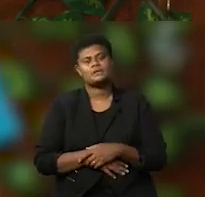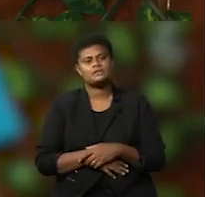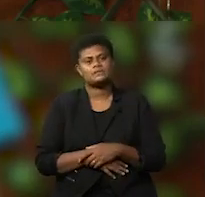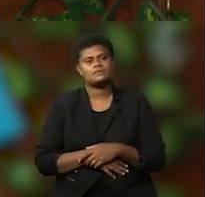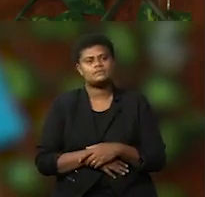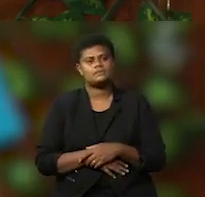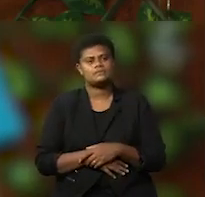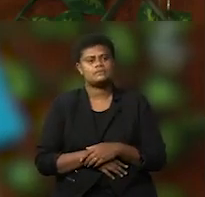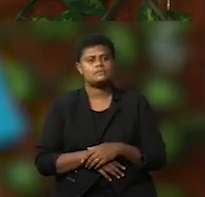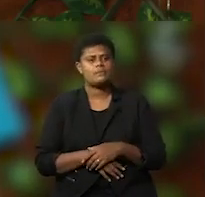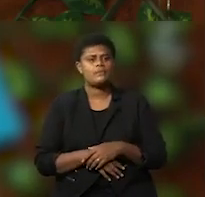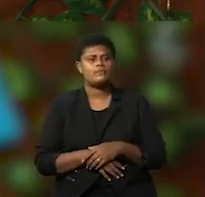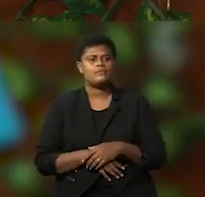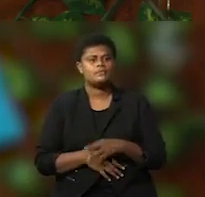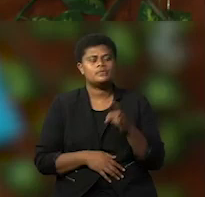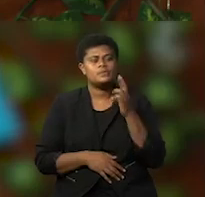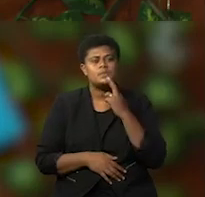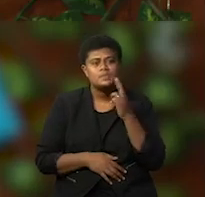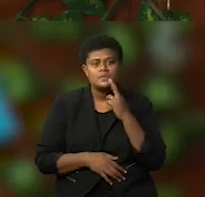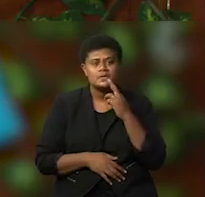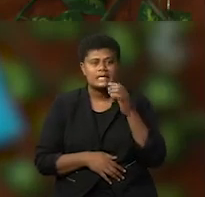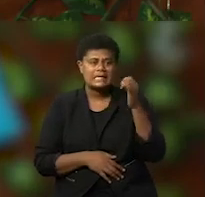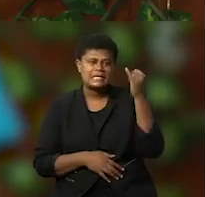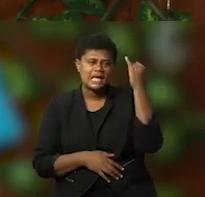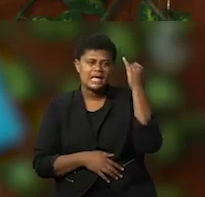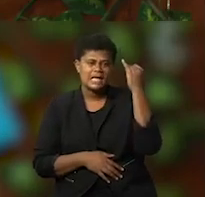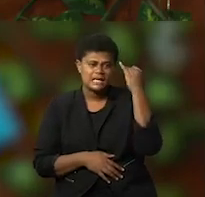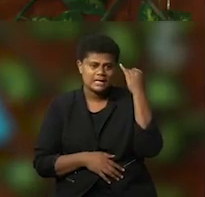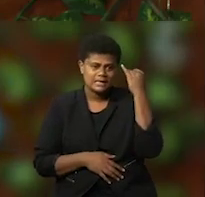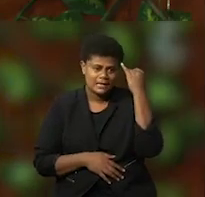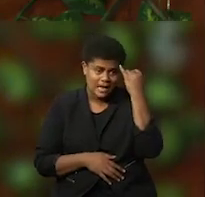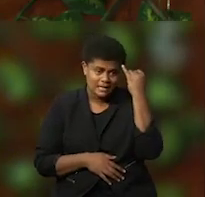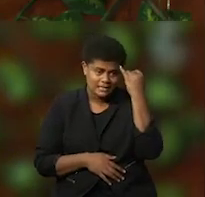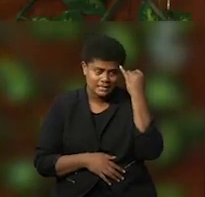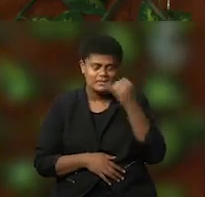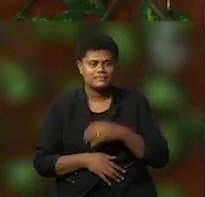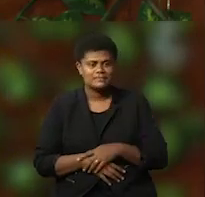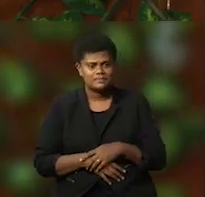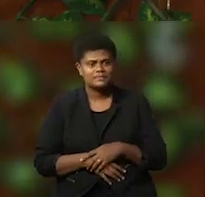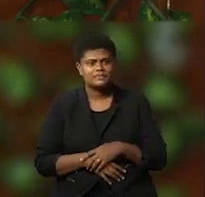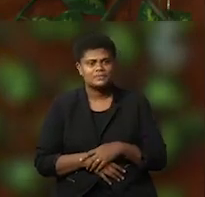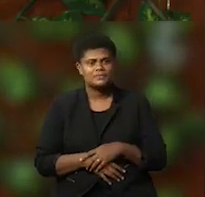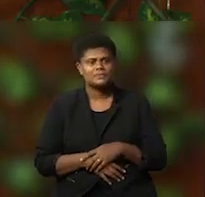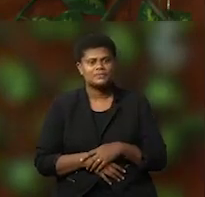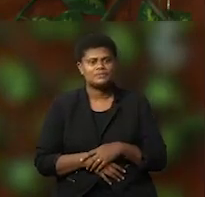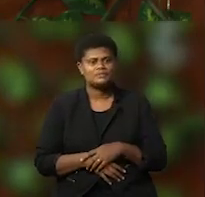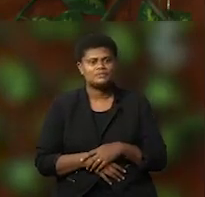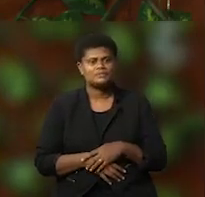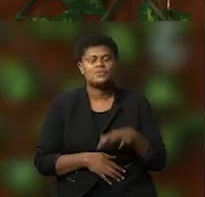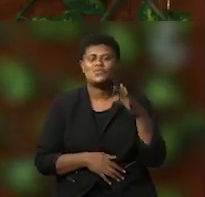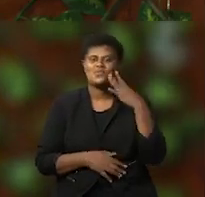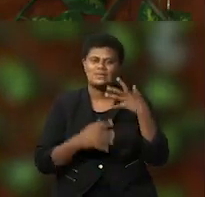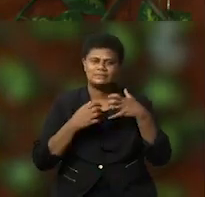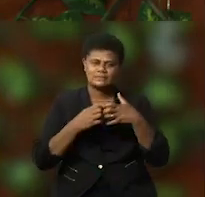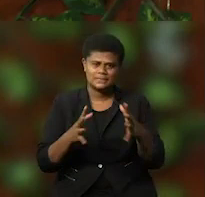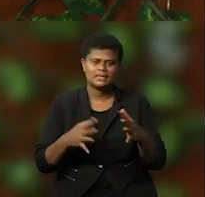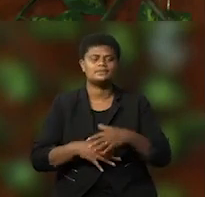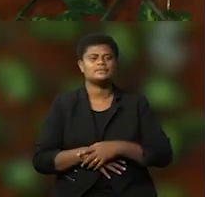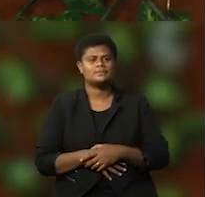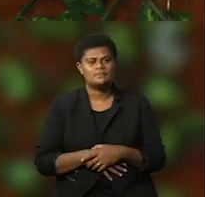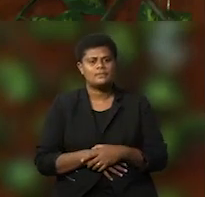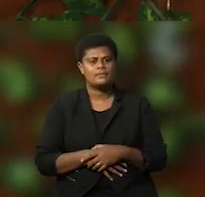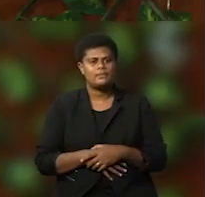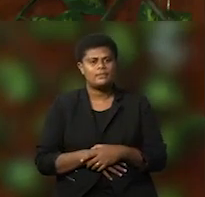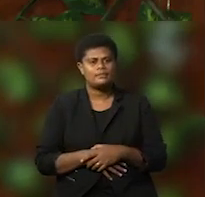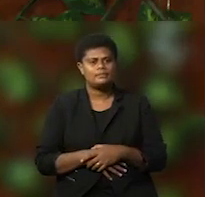up the main concern by repeating the idea of which it started. You know, God has spoken to us in the person